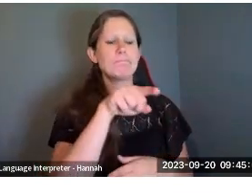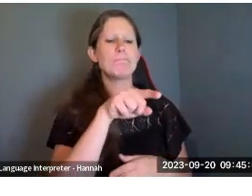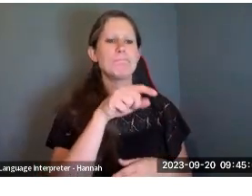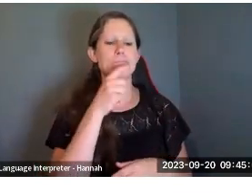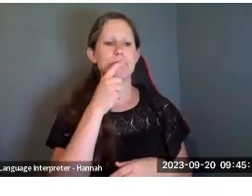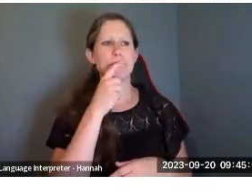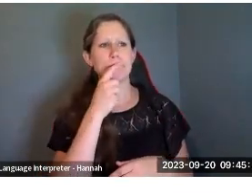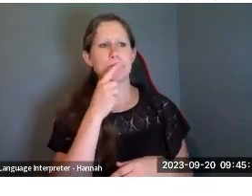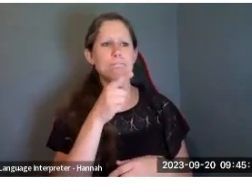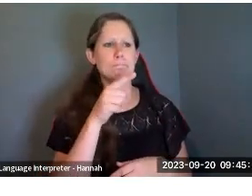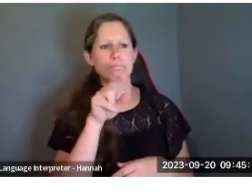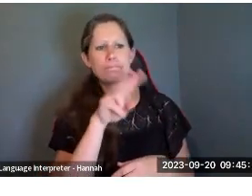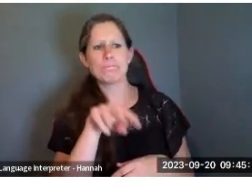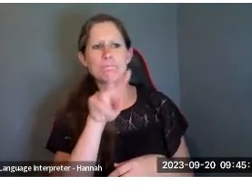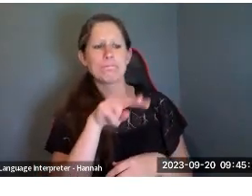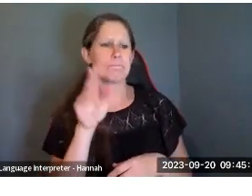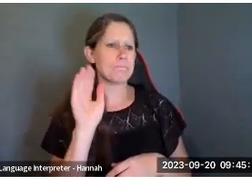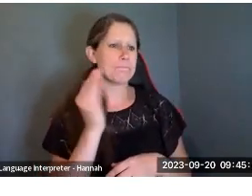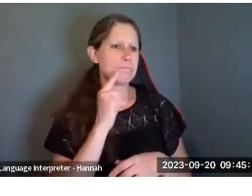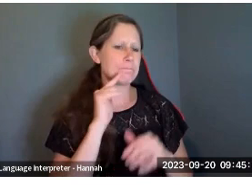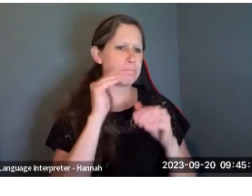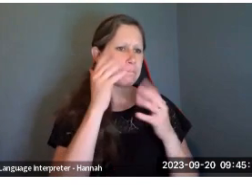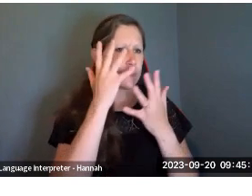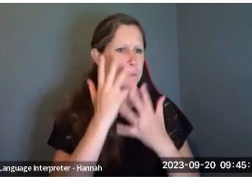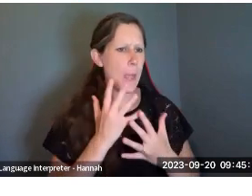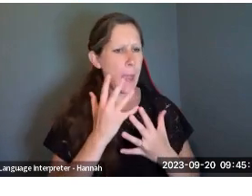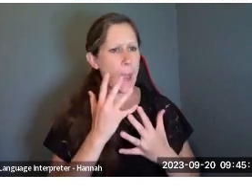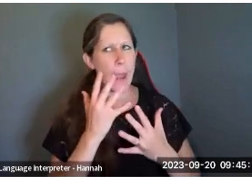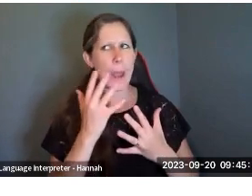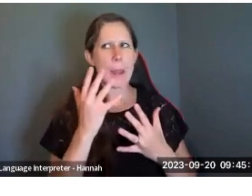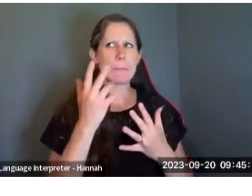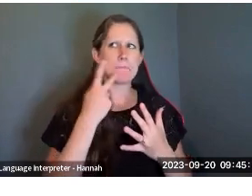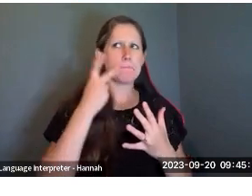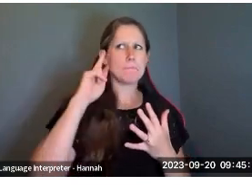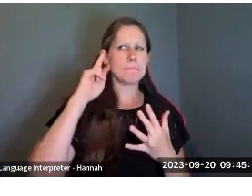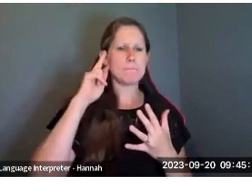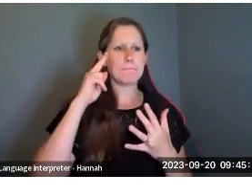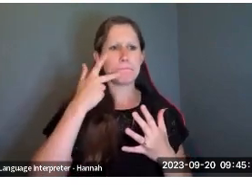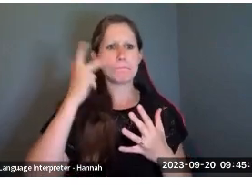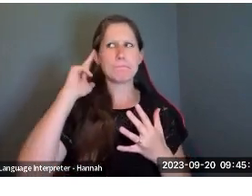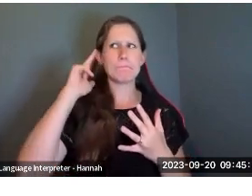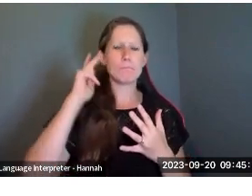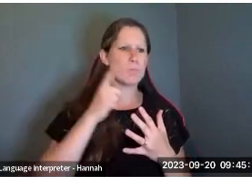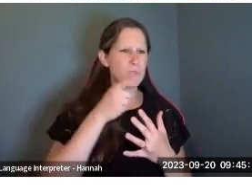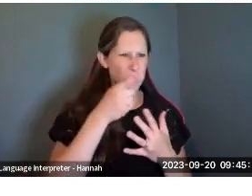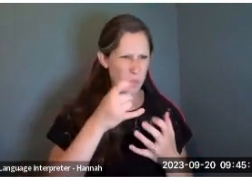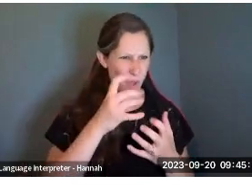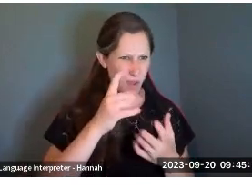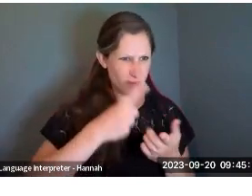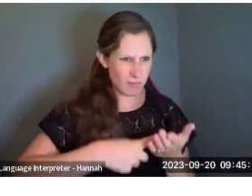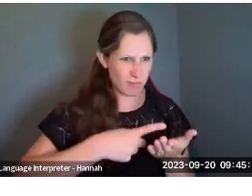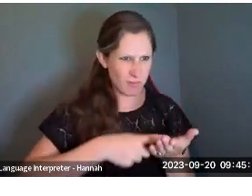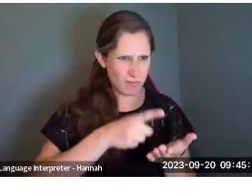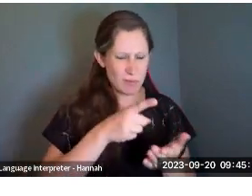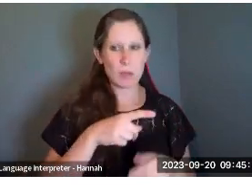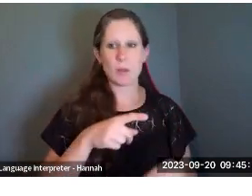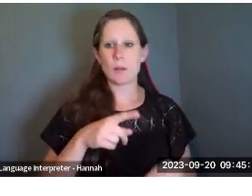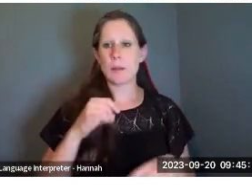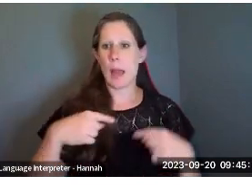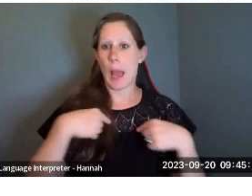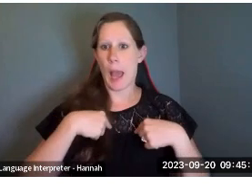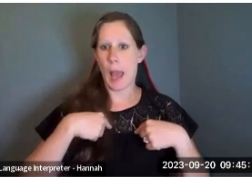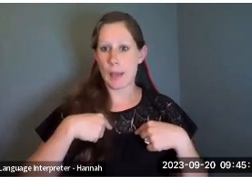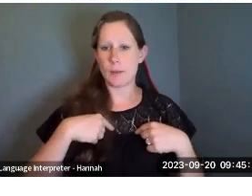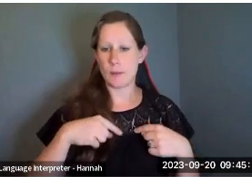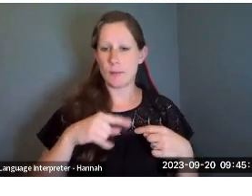you looked really sad the other day. Do you want to talk about it? Using those I messages, really